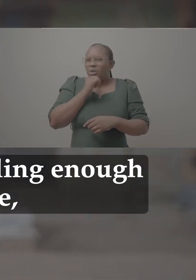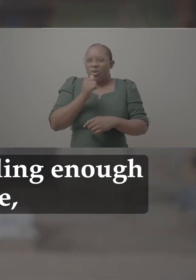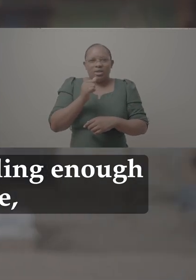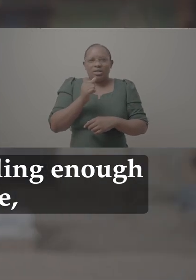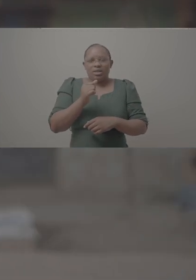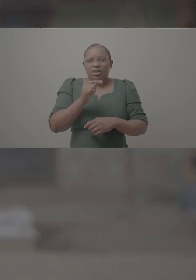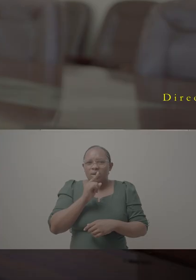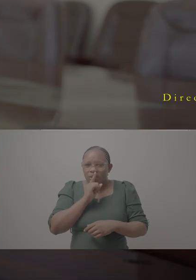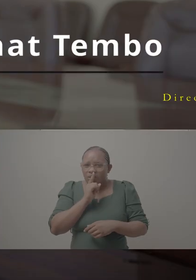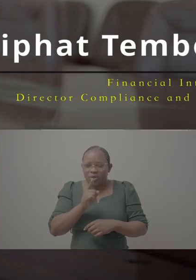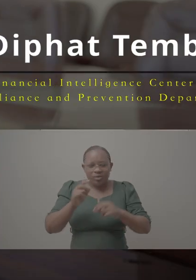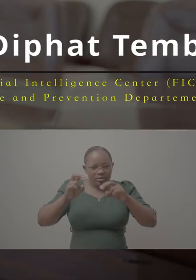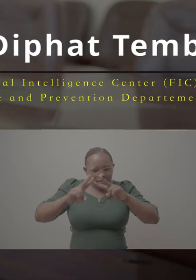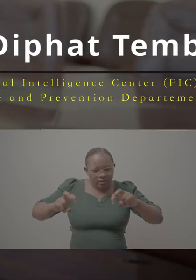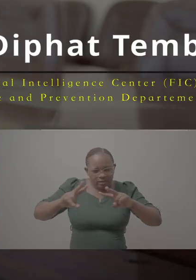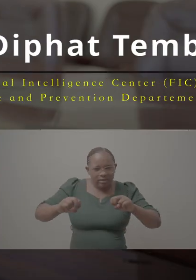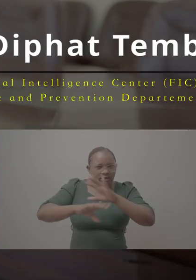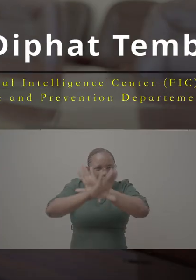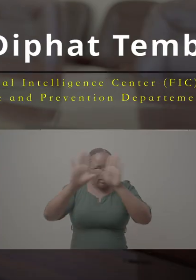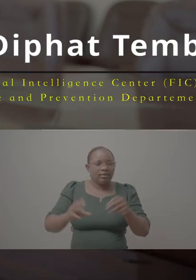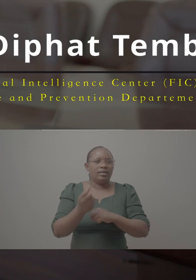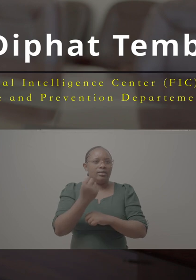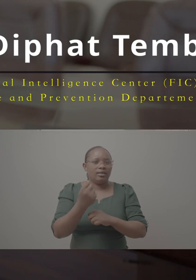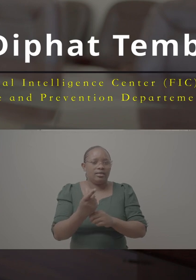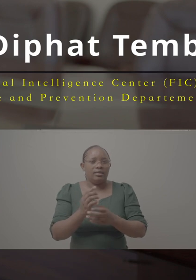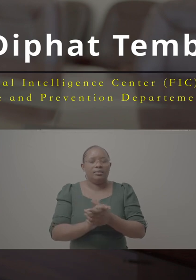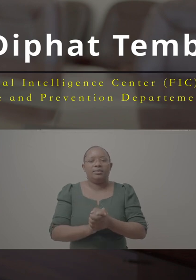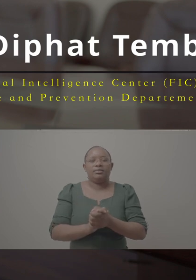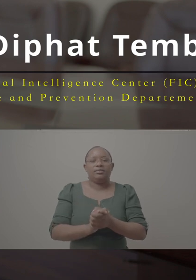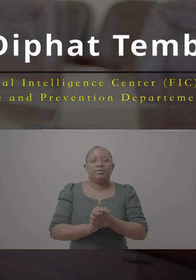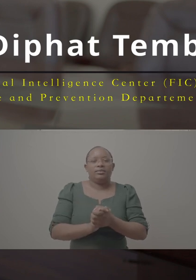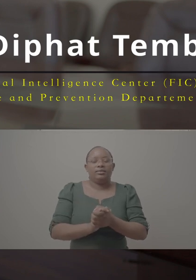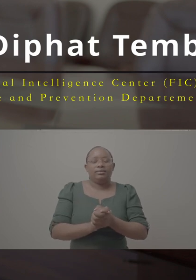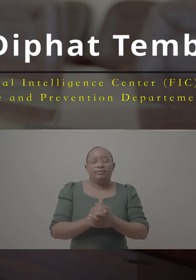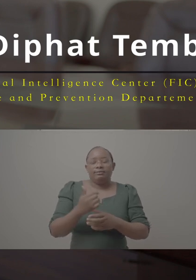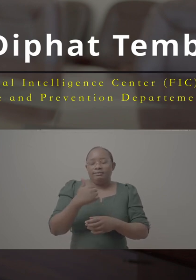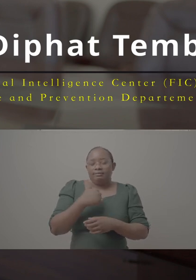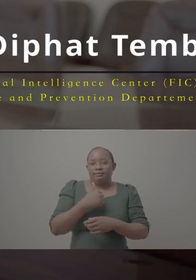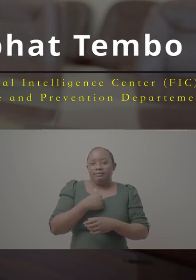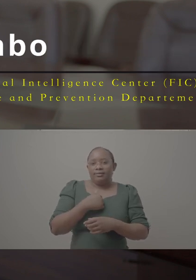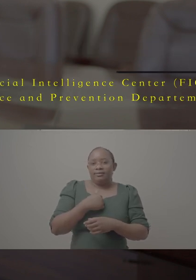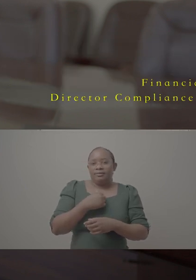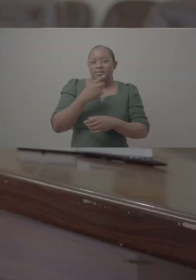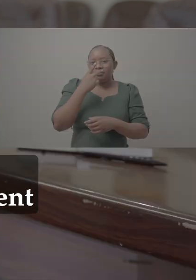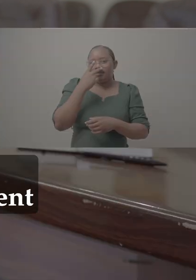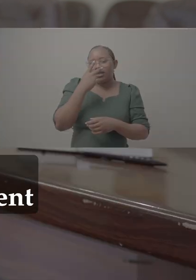balances as young people. One of the areas where we have seen a lot